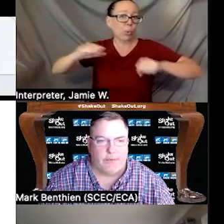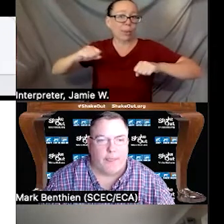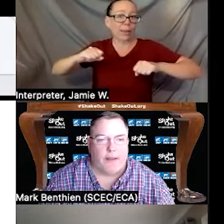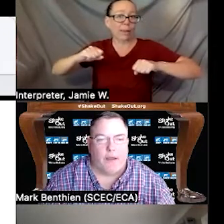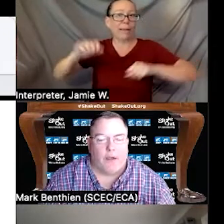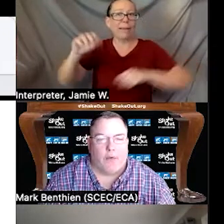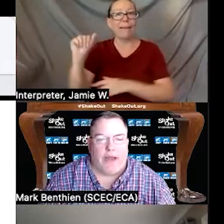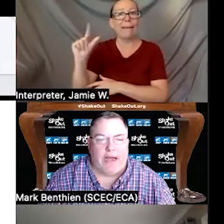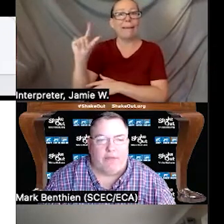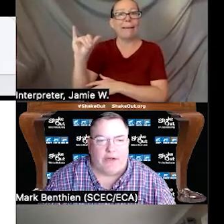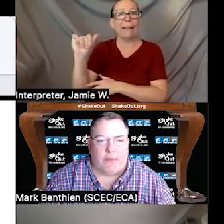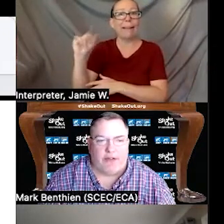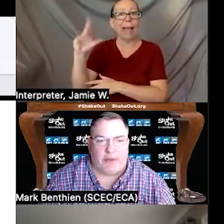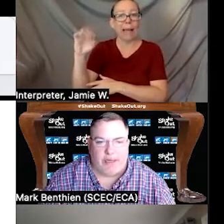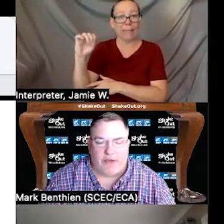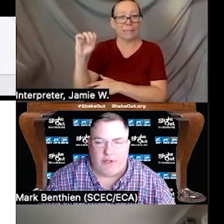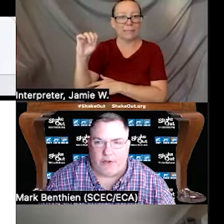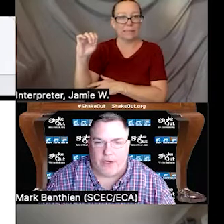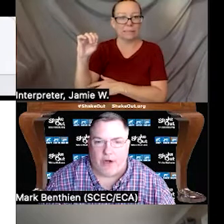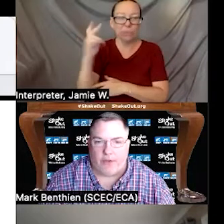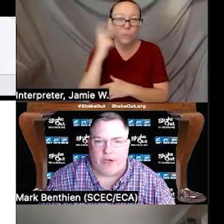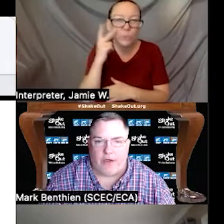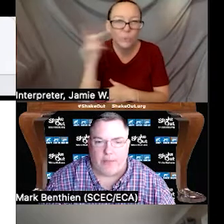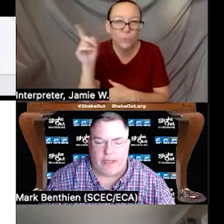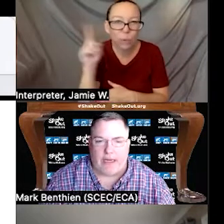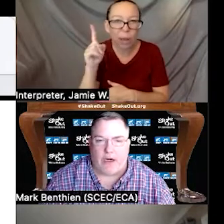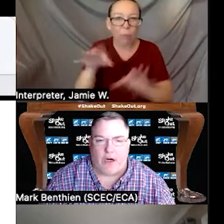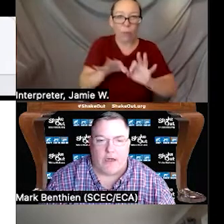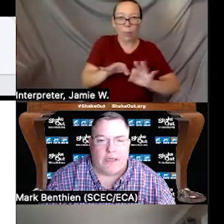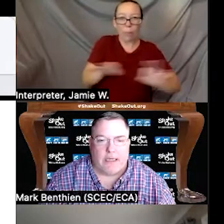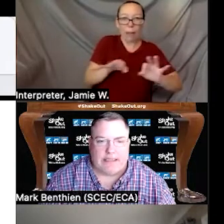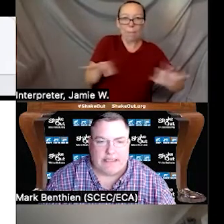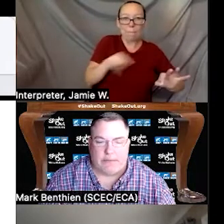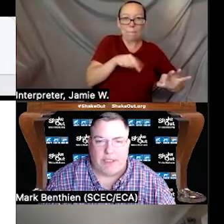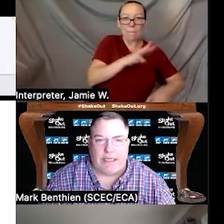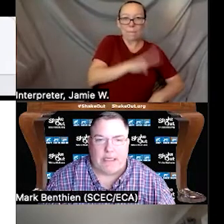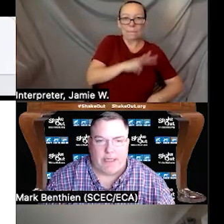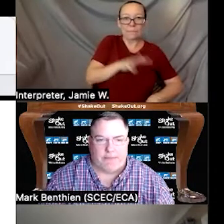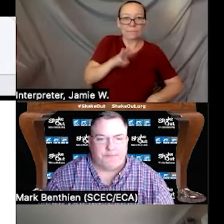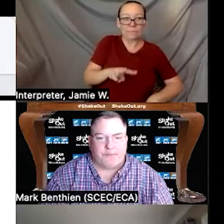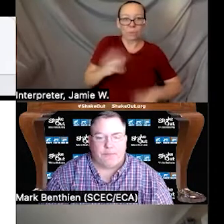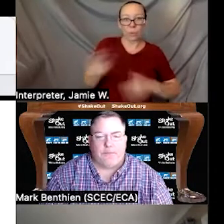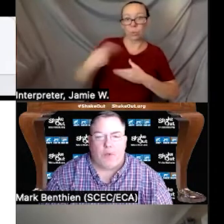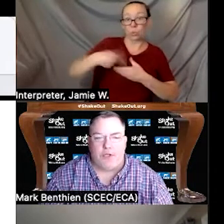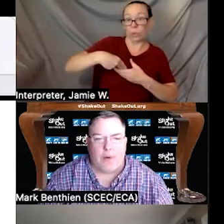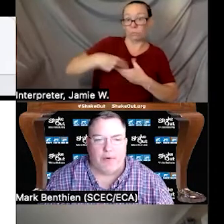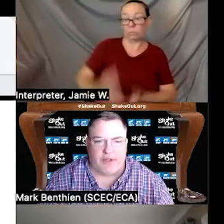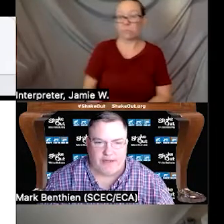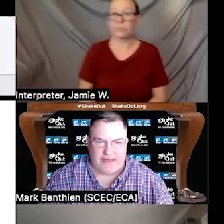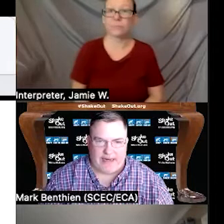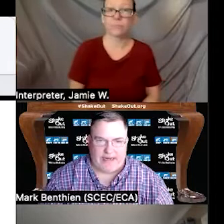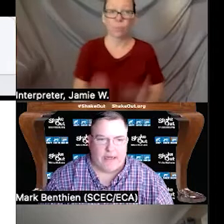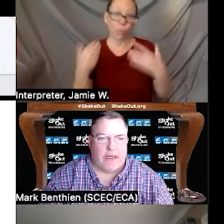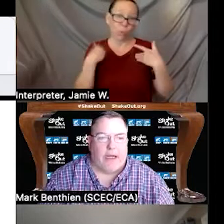earthquakecountry.org/join. We have sector-based committees, including our healthcare committee and our accessibility committee, which are